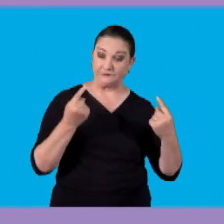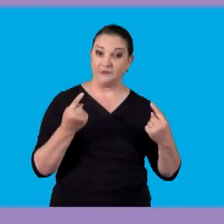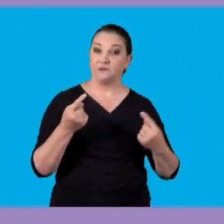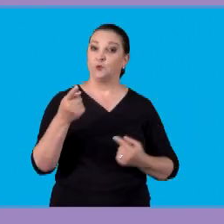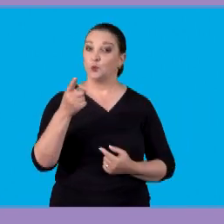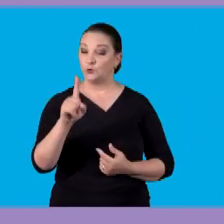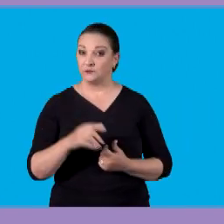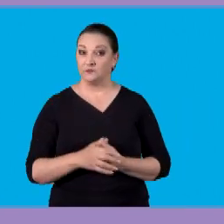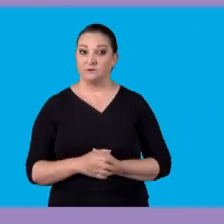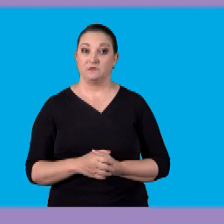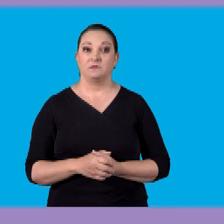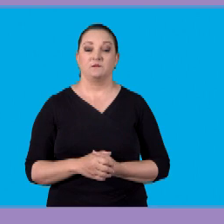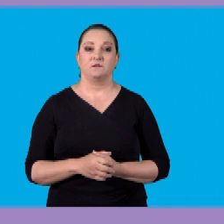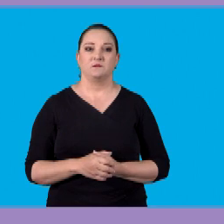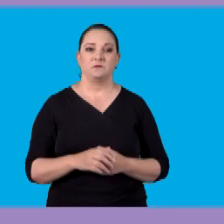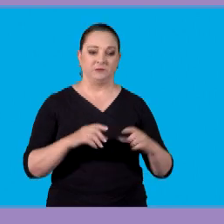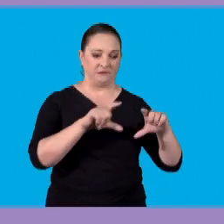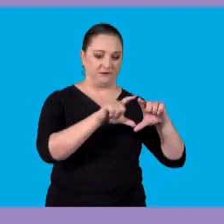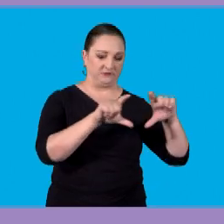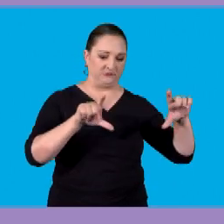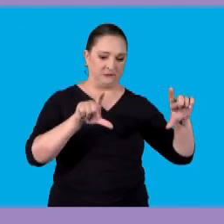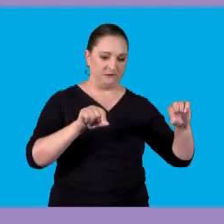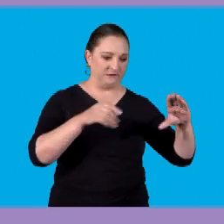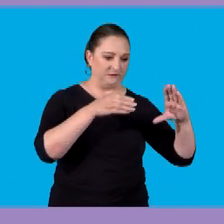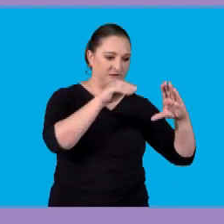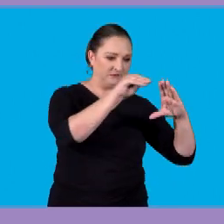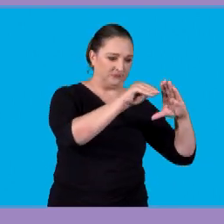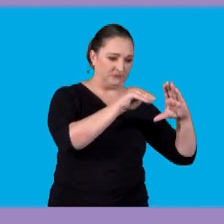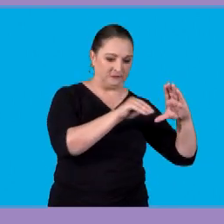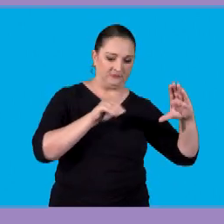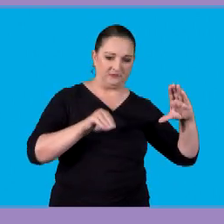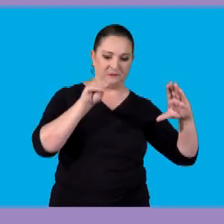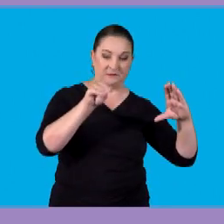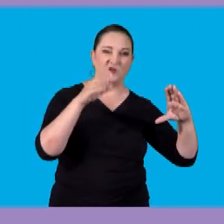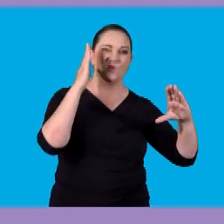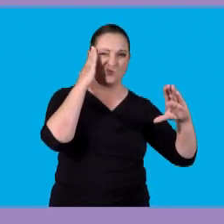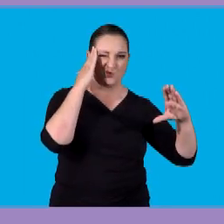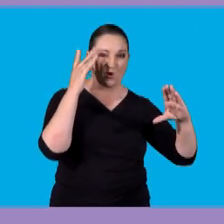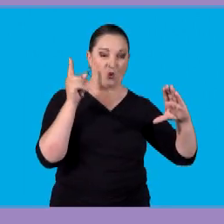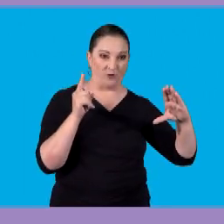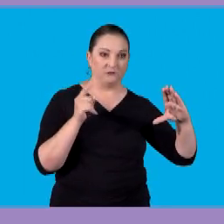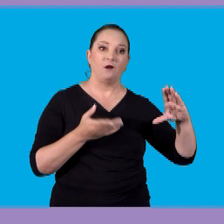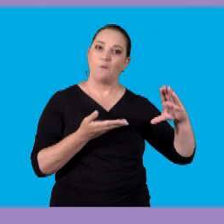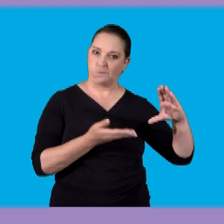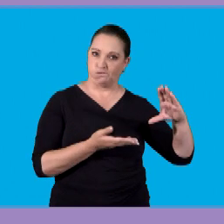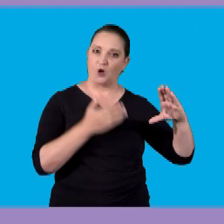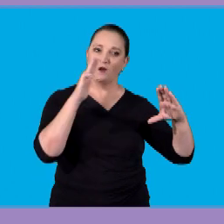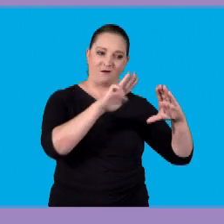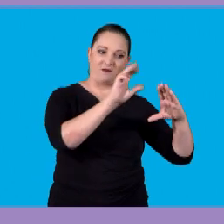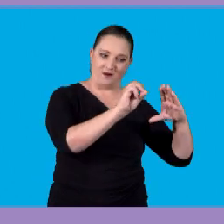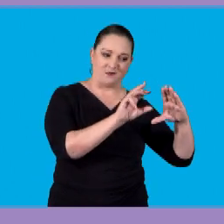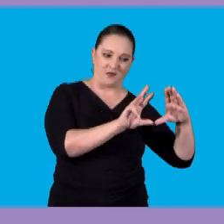rectangle different from a parallelogram is that the interior angles of a rectangle are